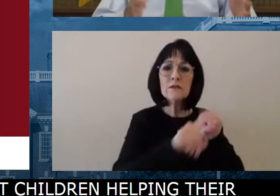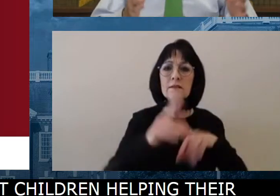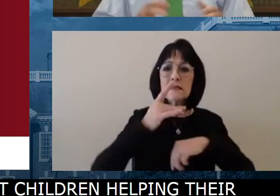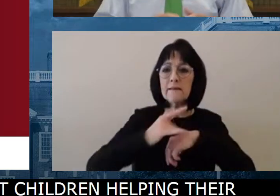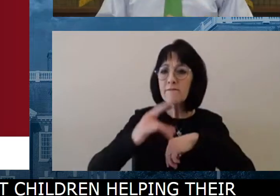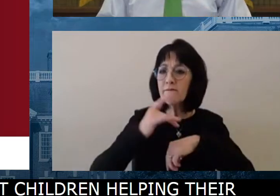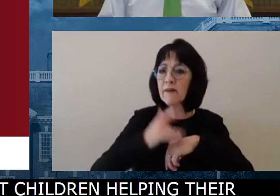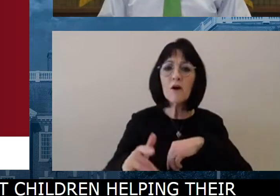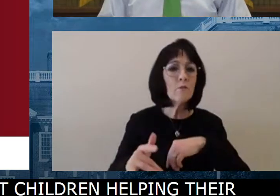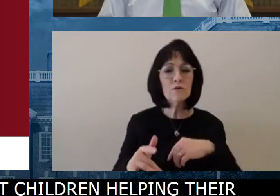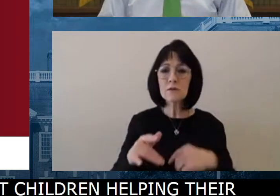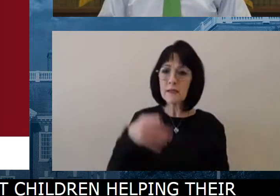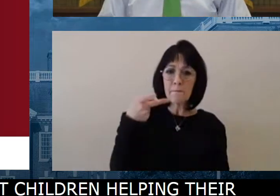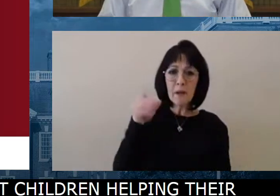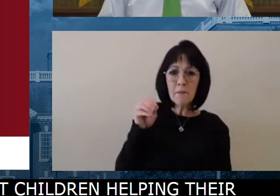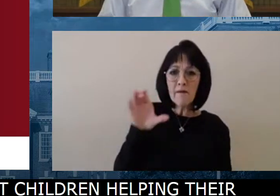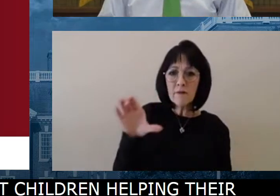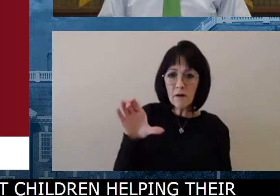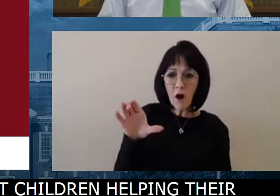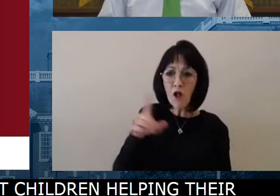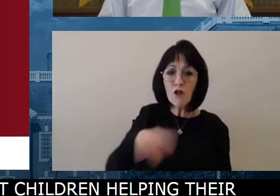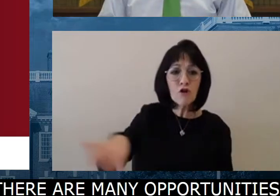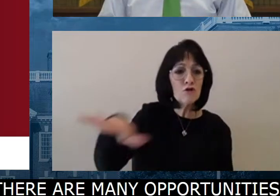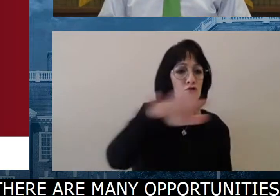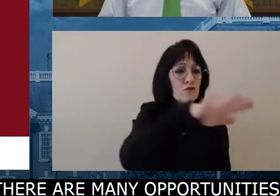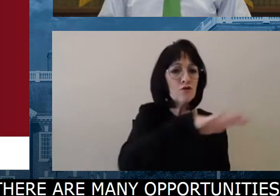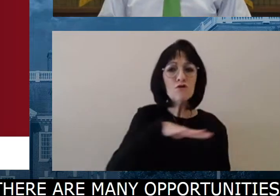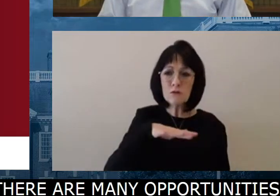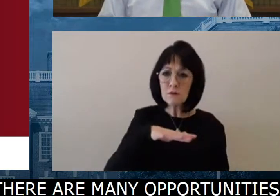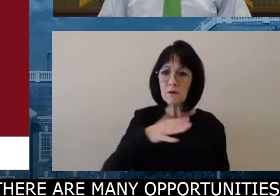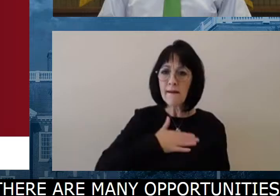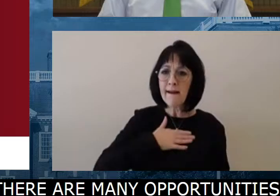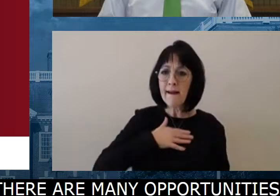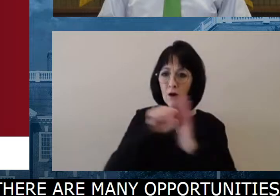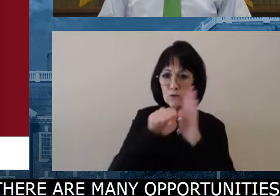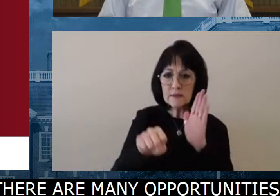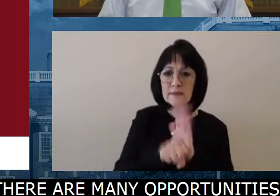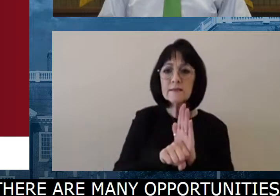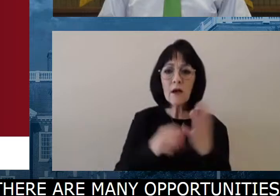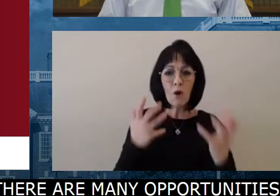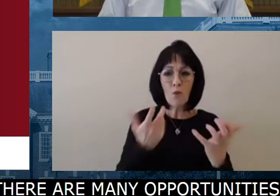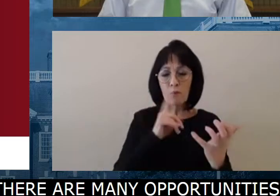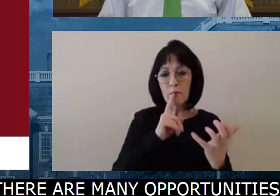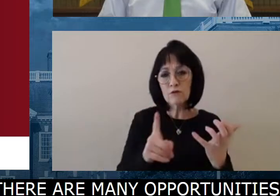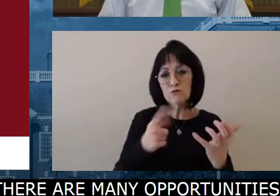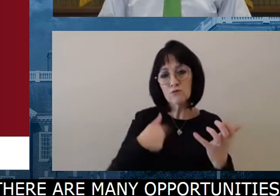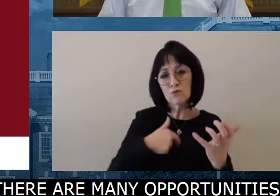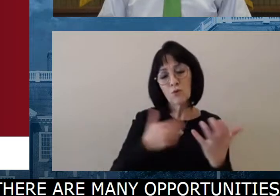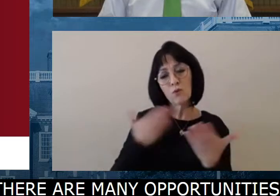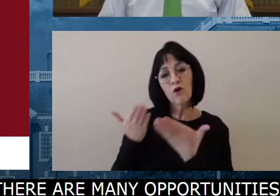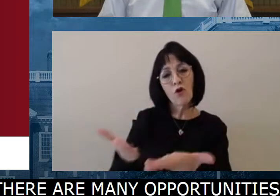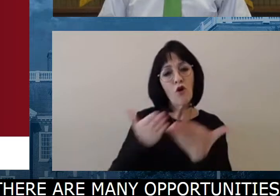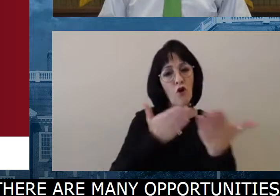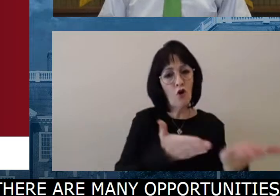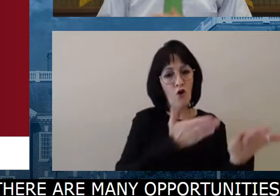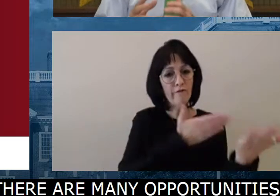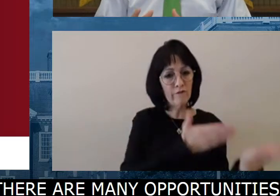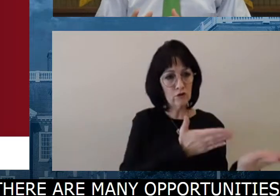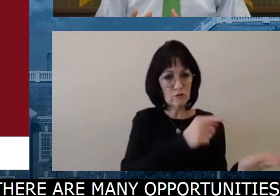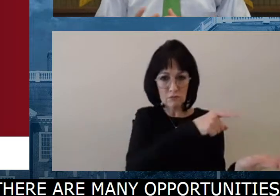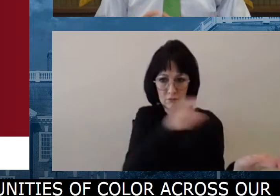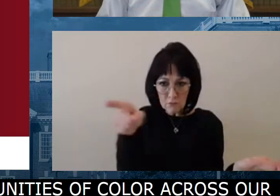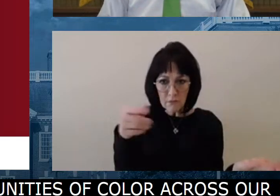our state. We've got a list of those later in the presentation. And those are efforts to get